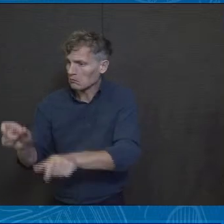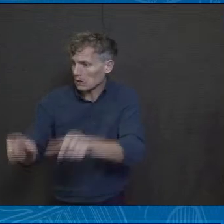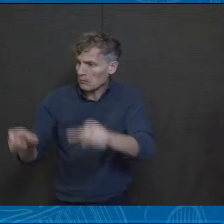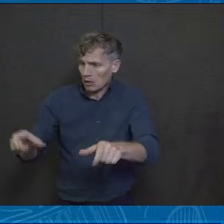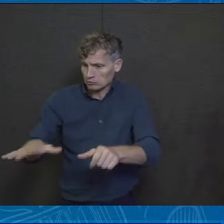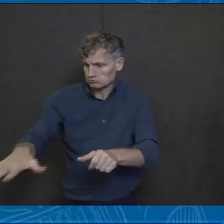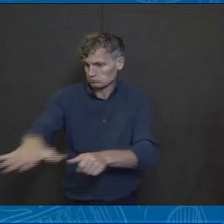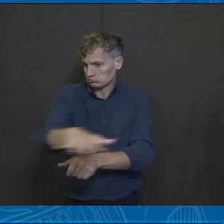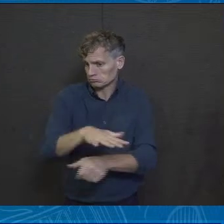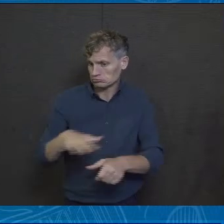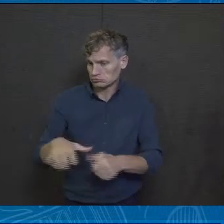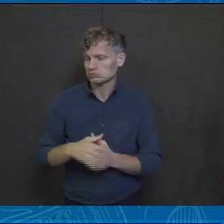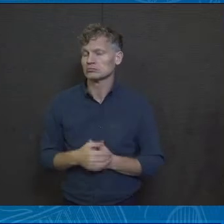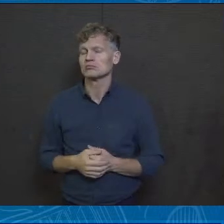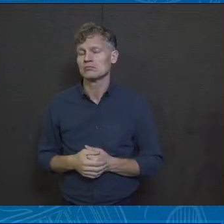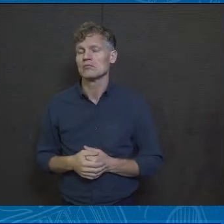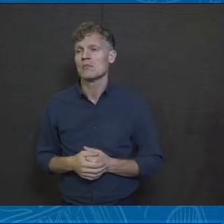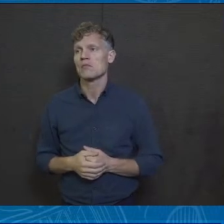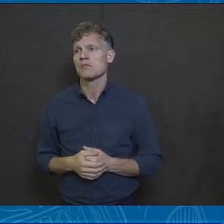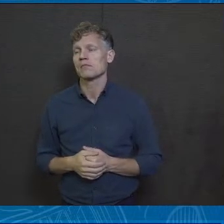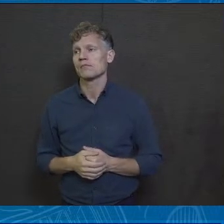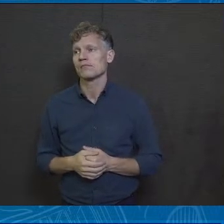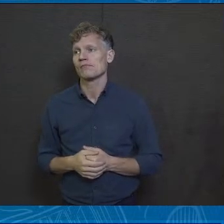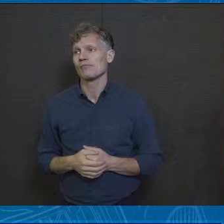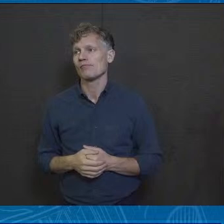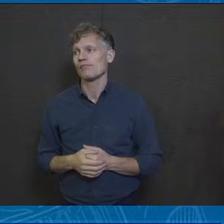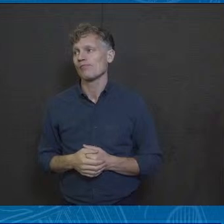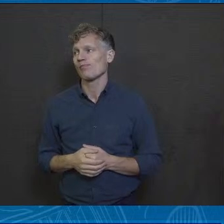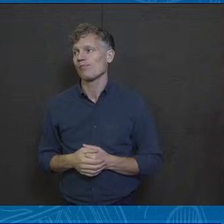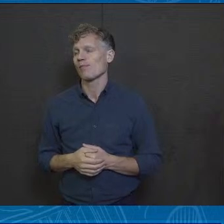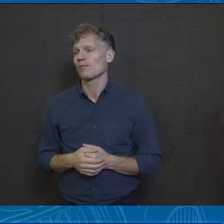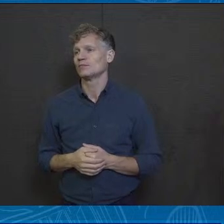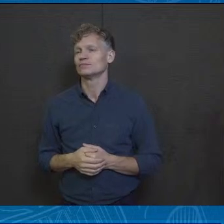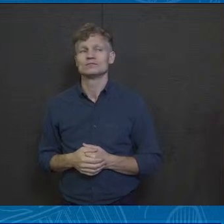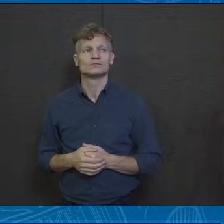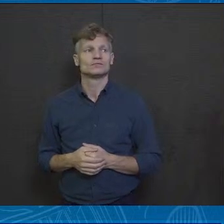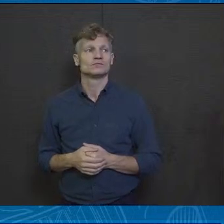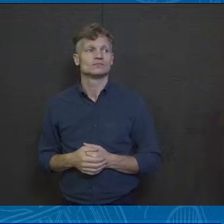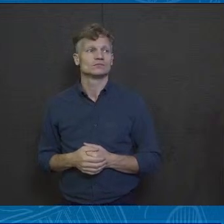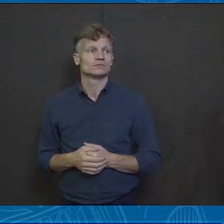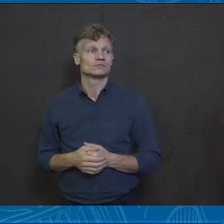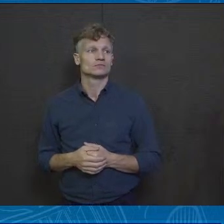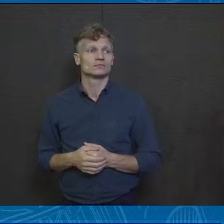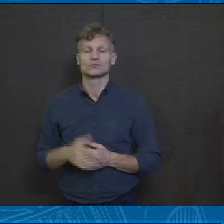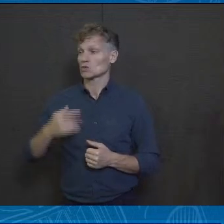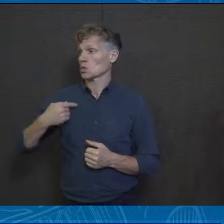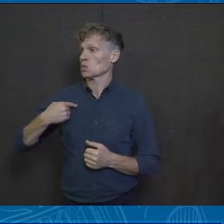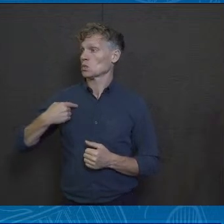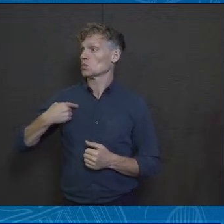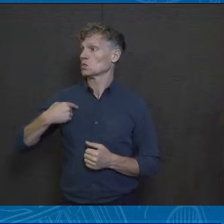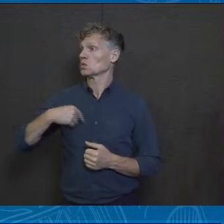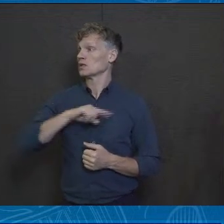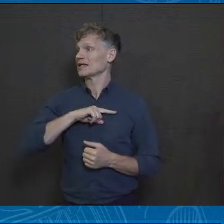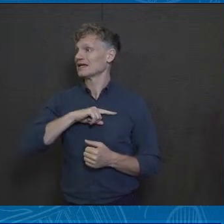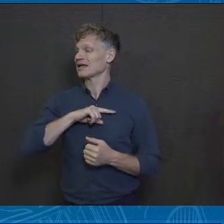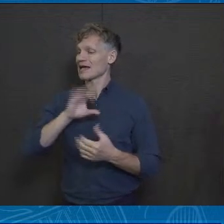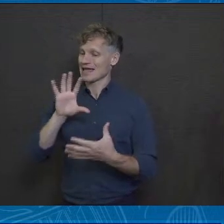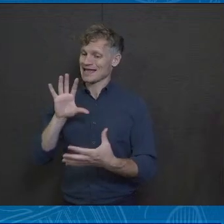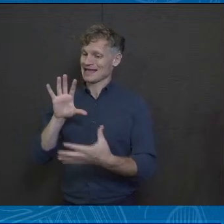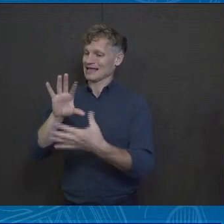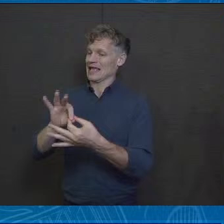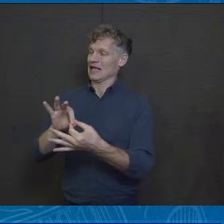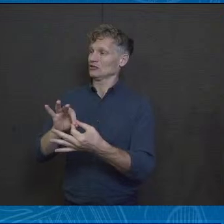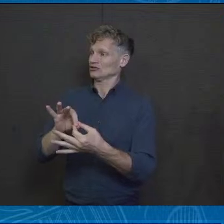making policies, because we always engage with this community because they have their